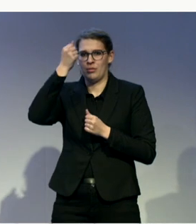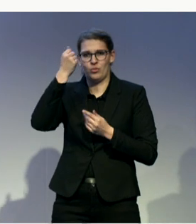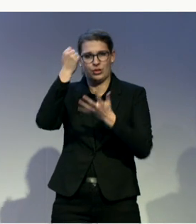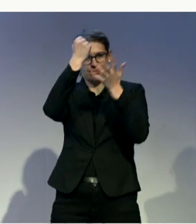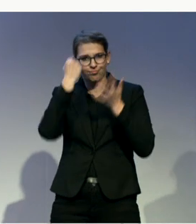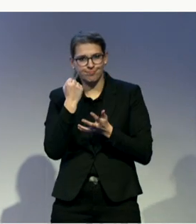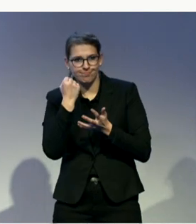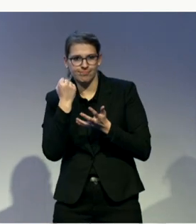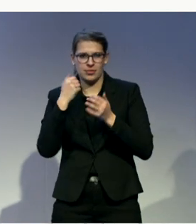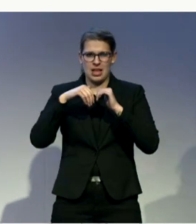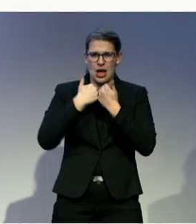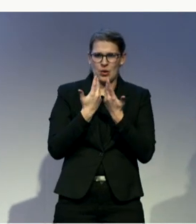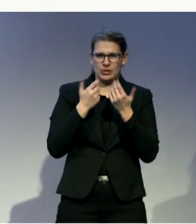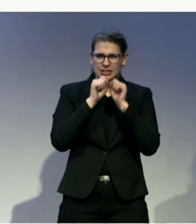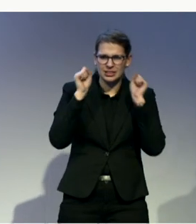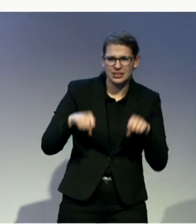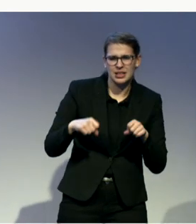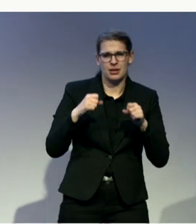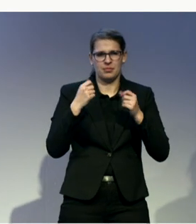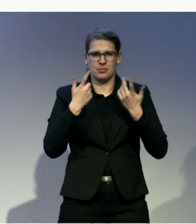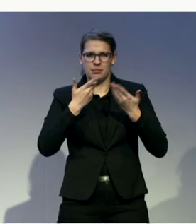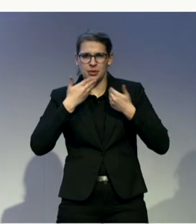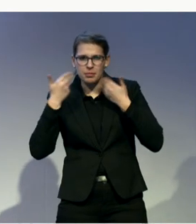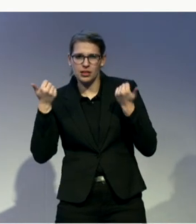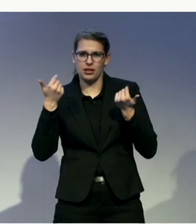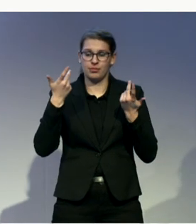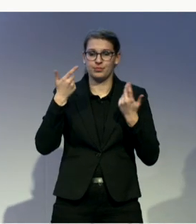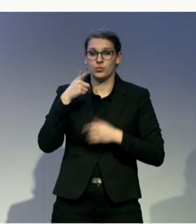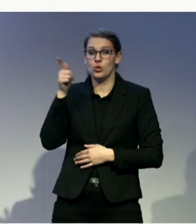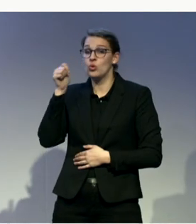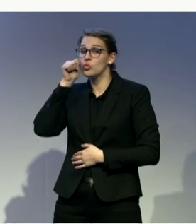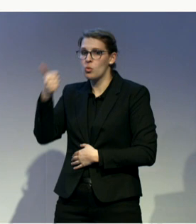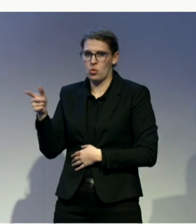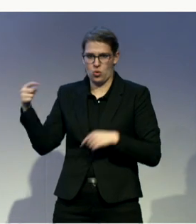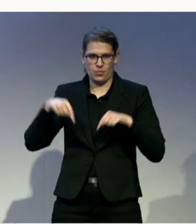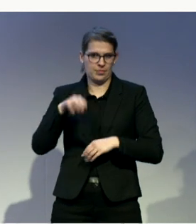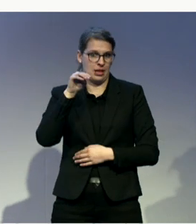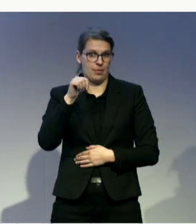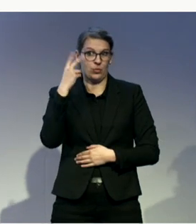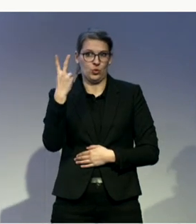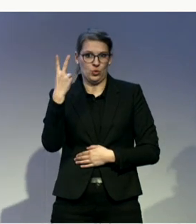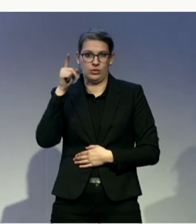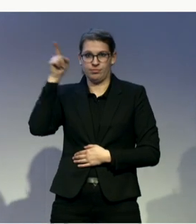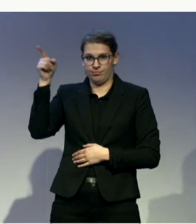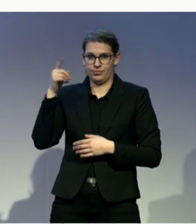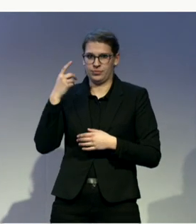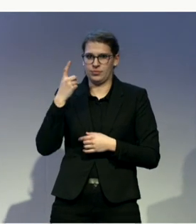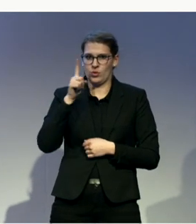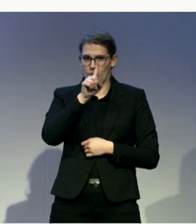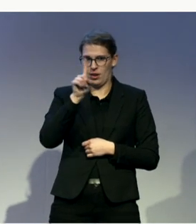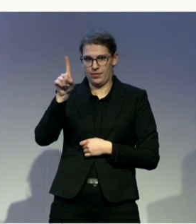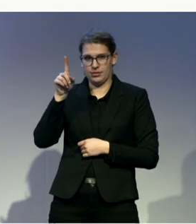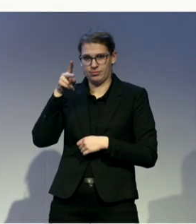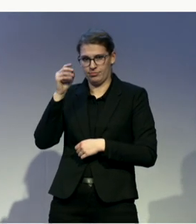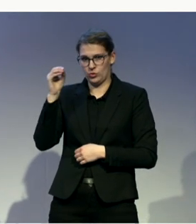users. So we will be having an event tomorrow in M2 at 11. So you are all welcome to this